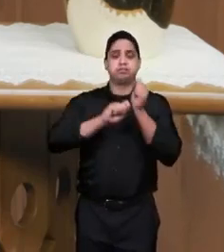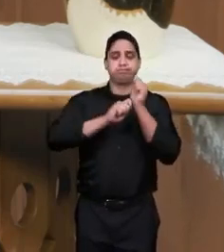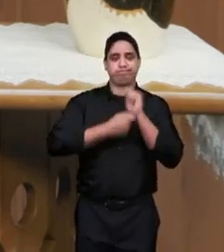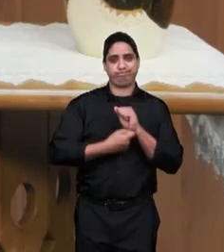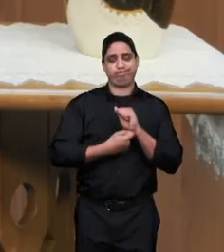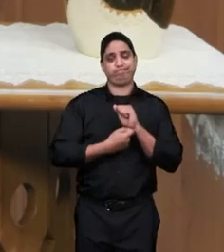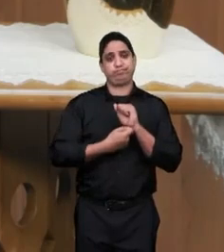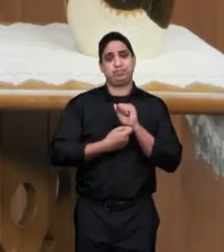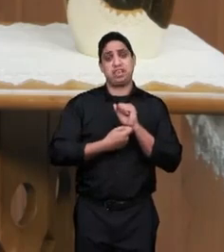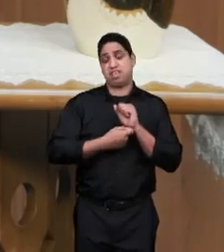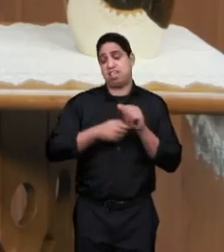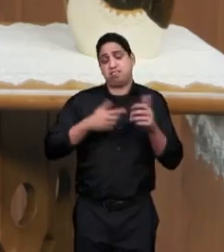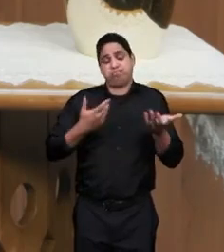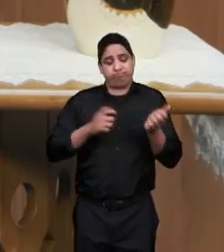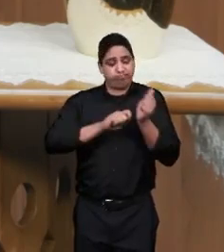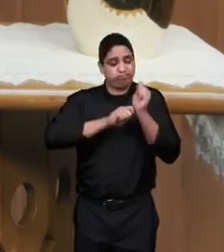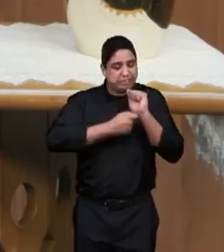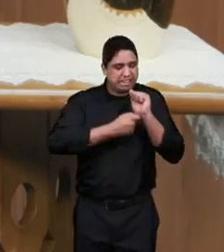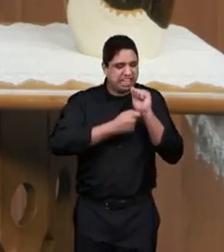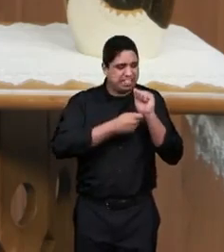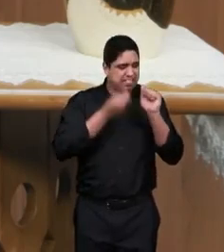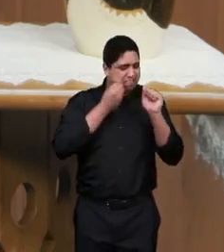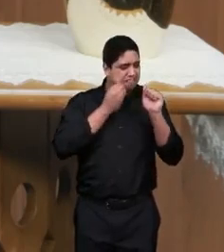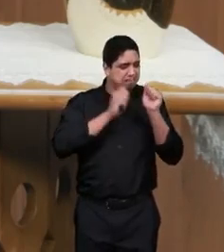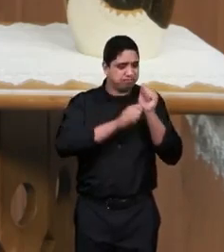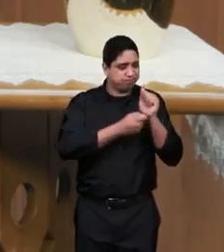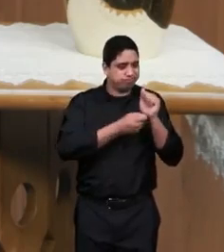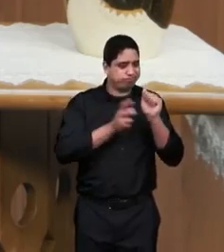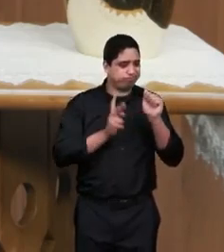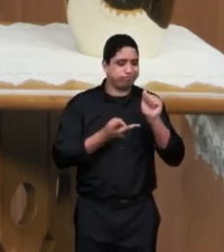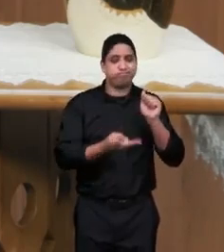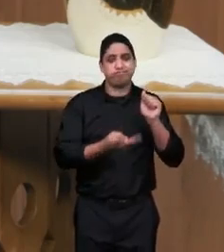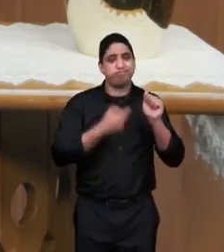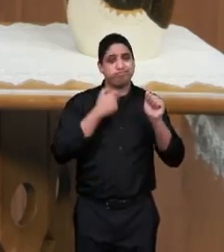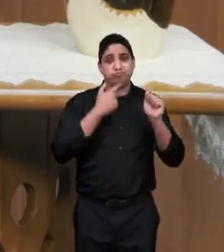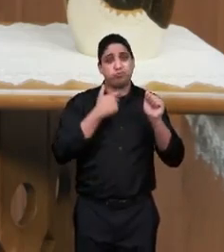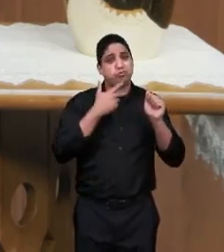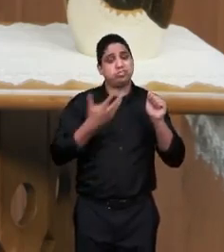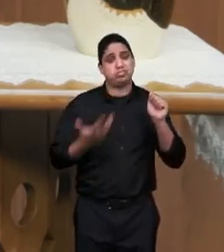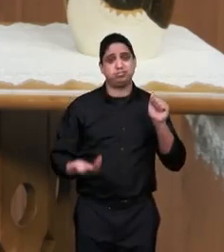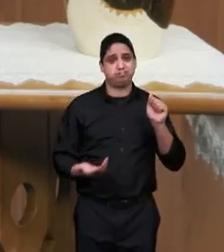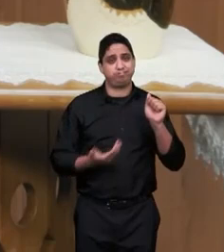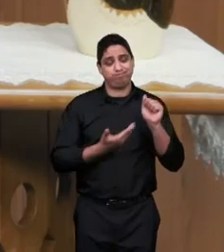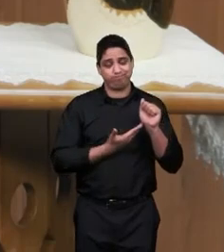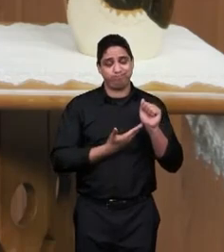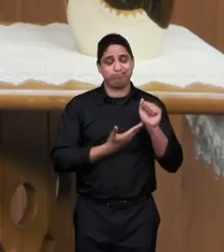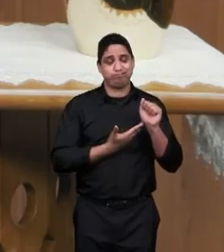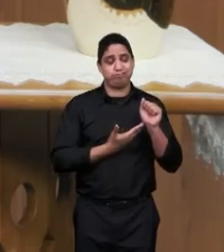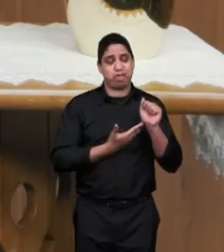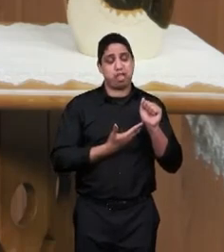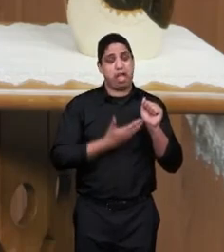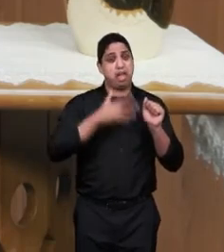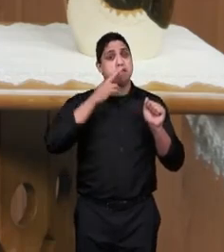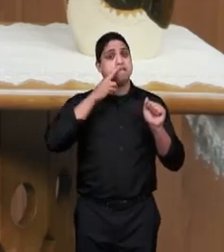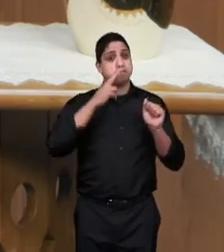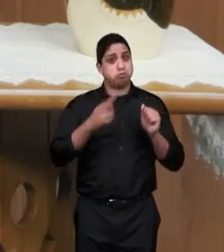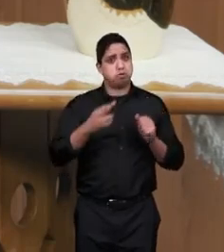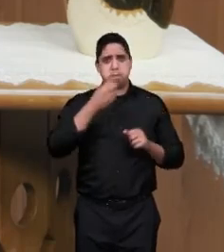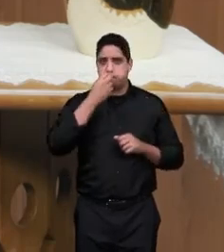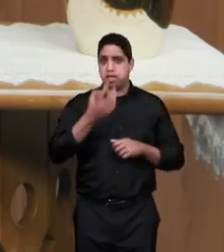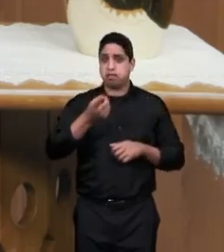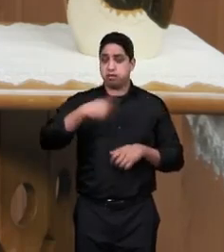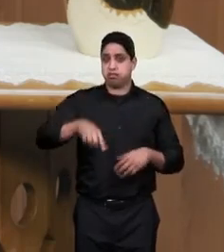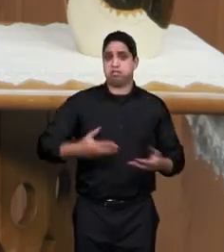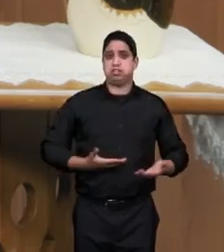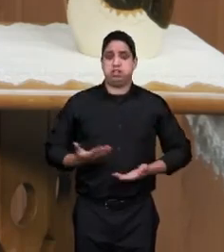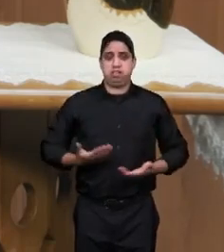to decipher this riddle, and that's why they couldn't understand what was prophetic. It was very clear, their answers, their participations that were sent